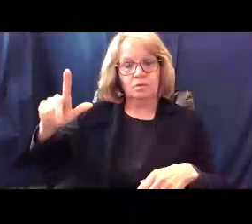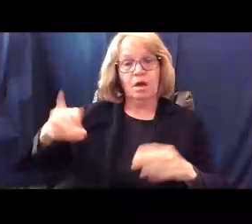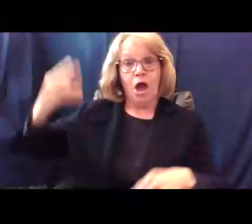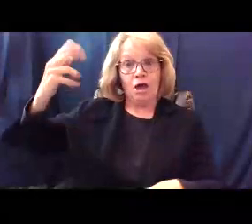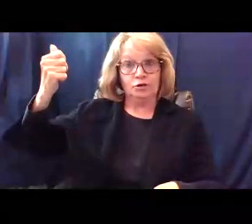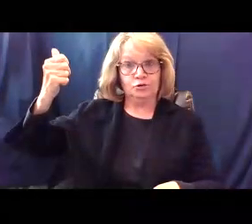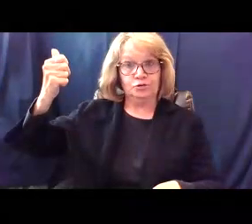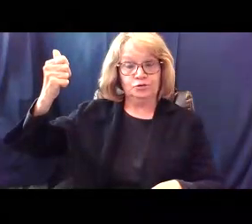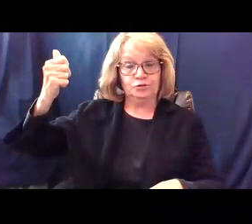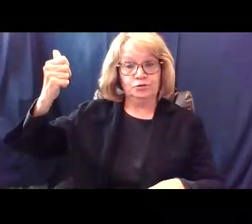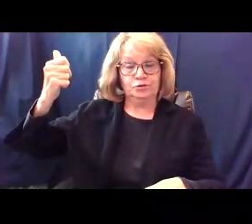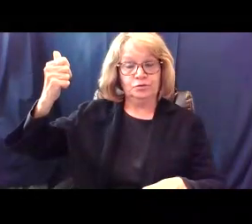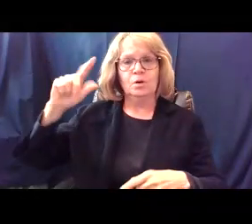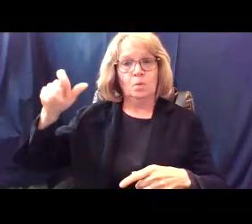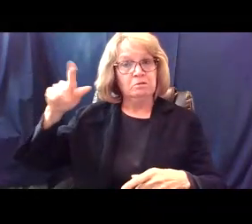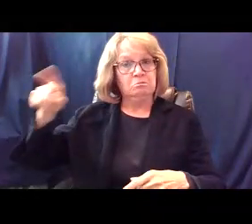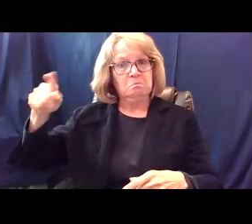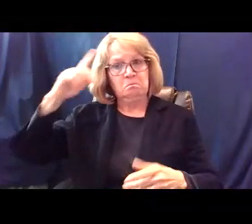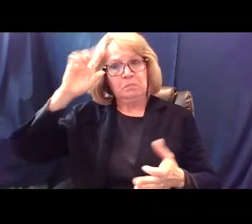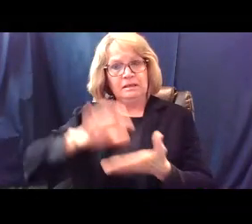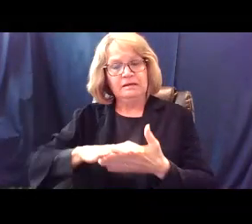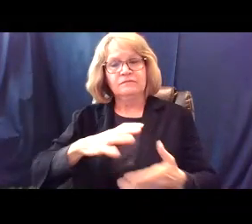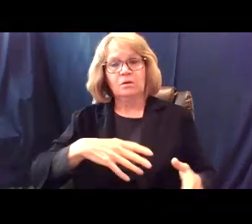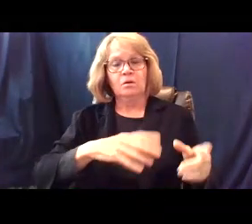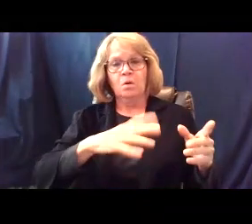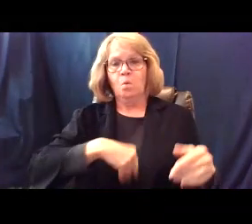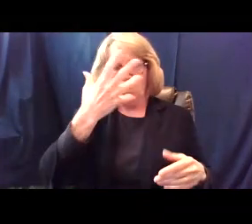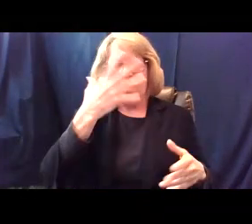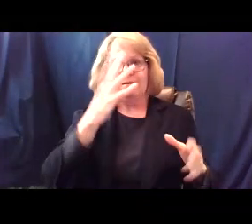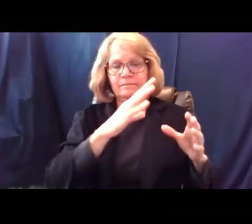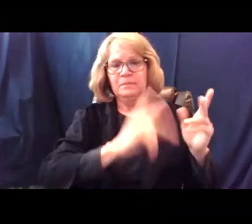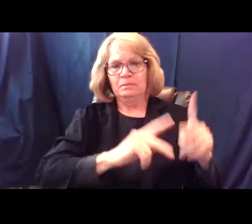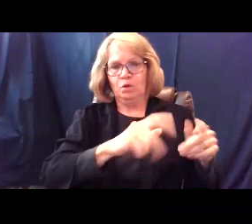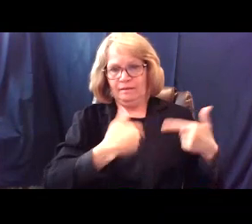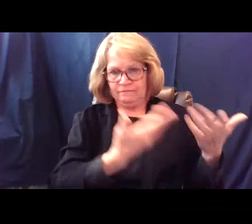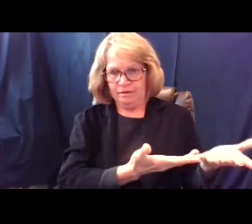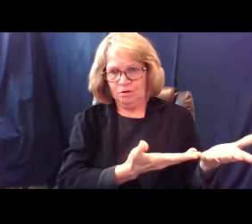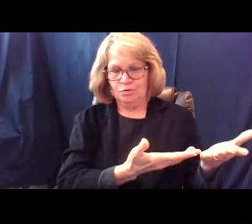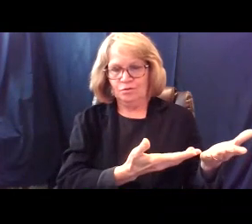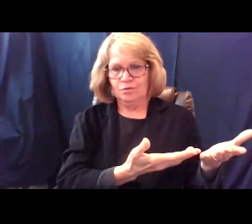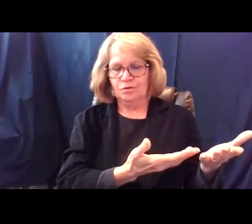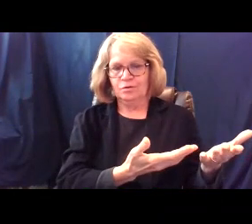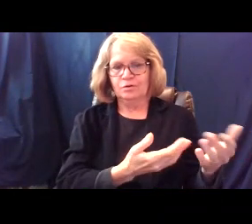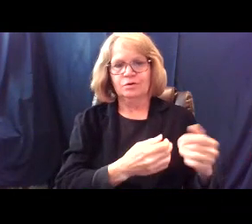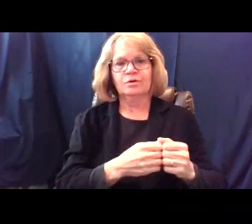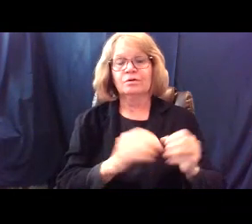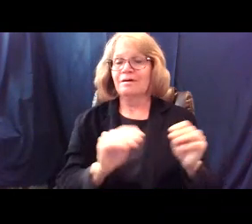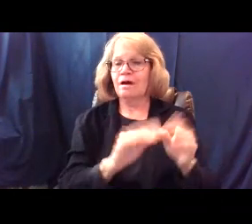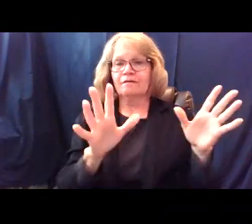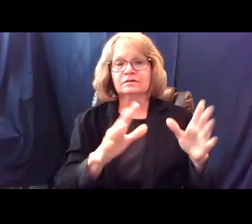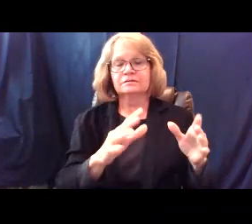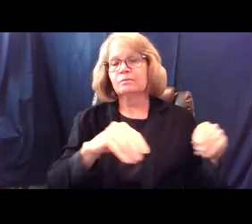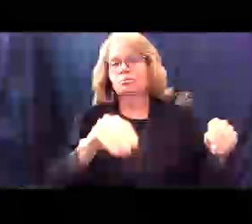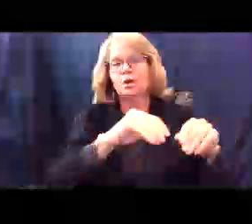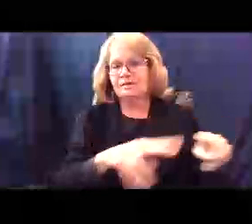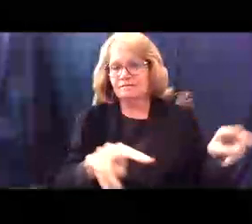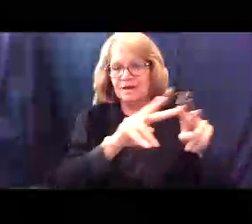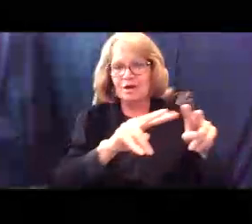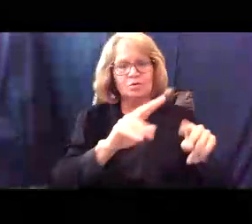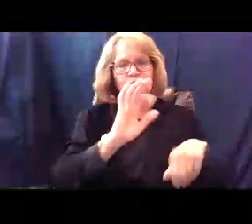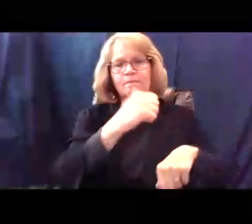appraiser believed that a white household was living there. Now, obviously, a property's value should be based on